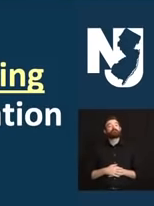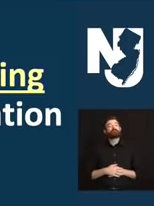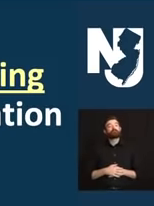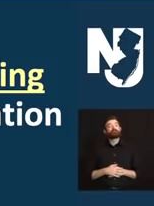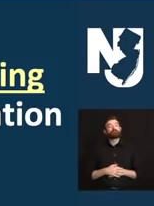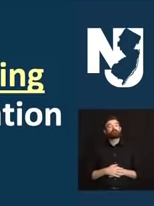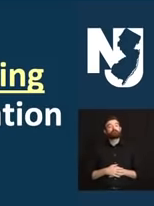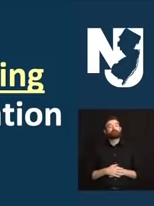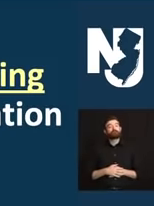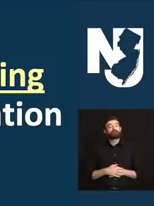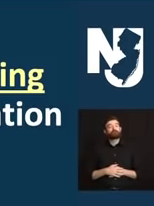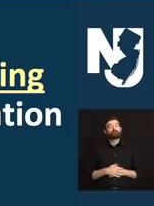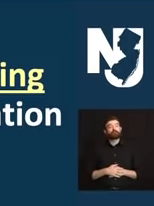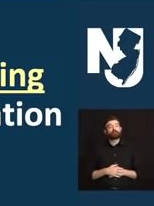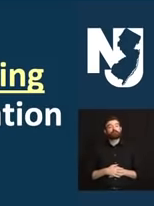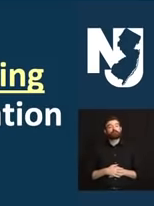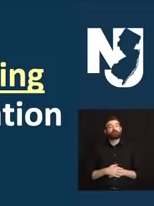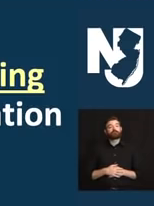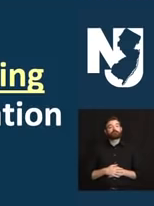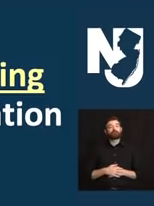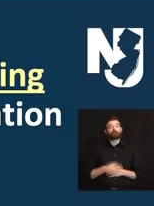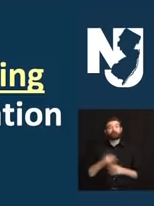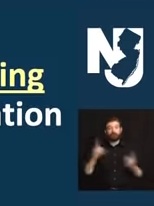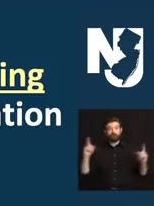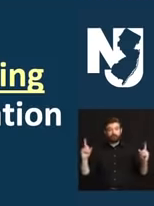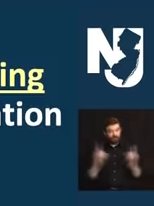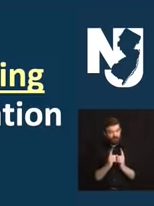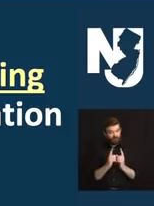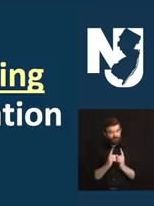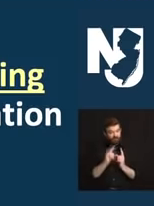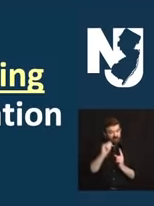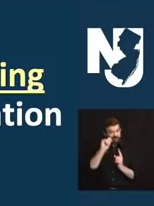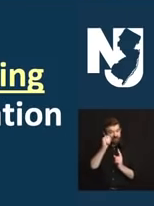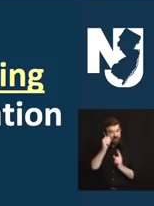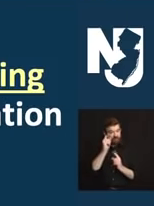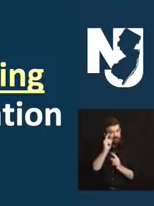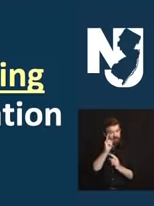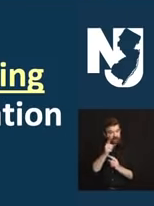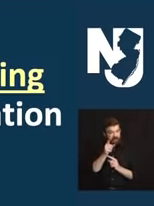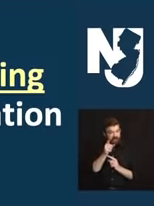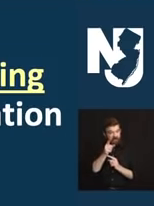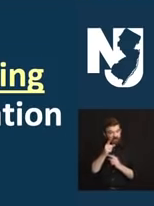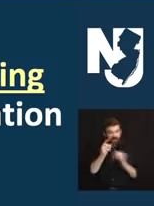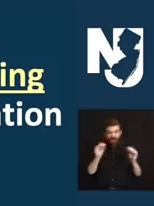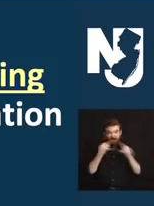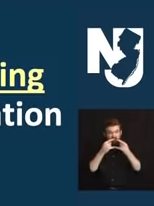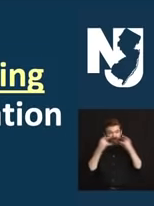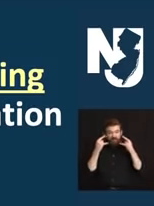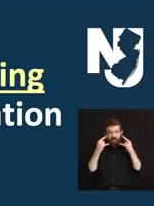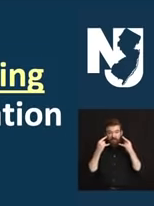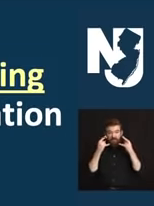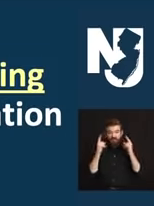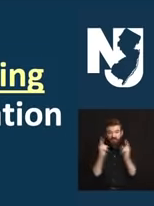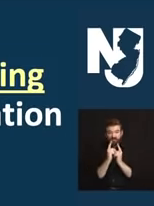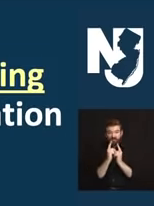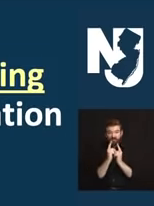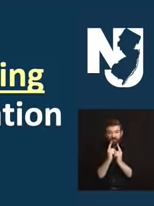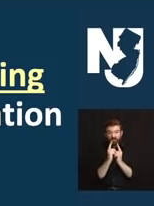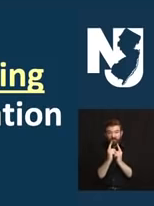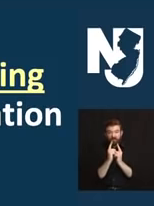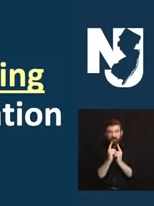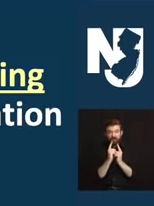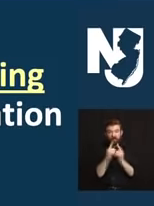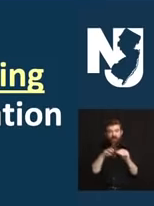somebody and you weren't wearing a face covering, those are bad data points. Knowing whether or not you're